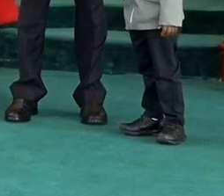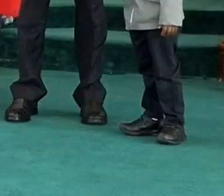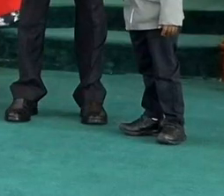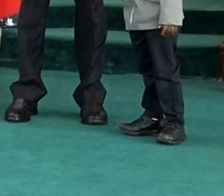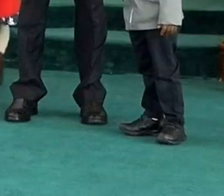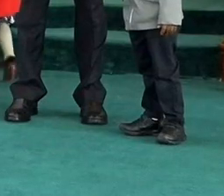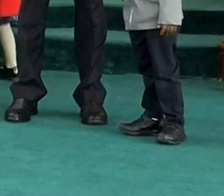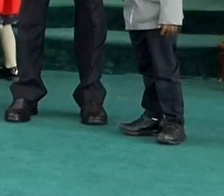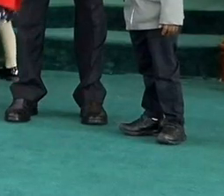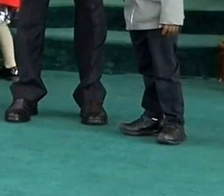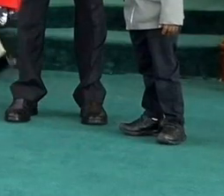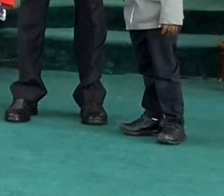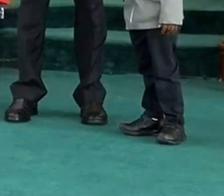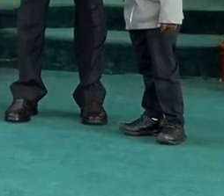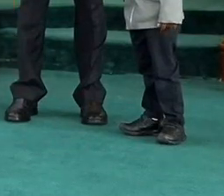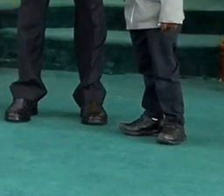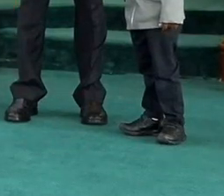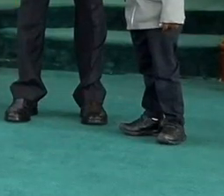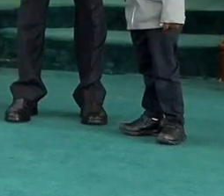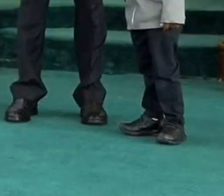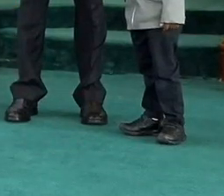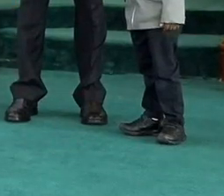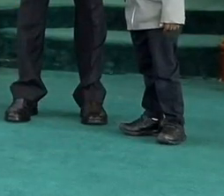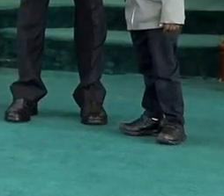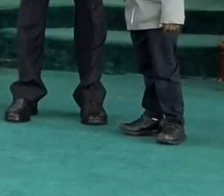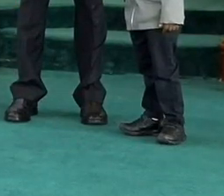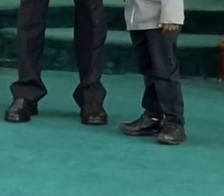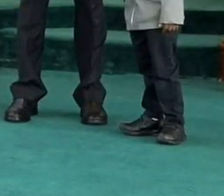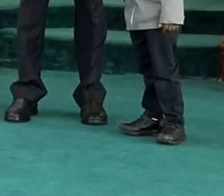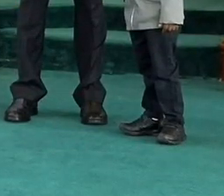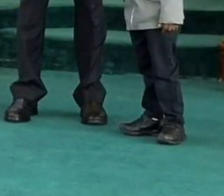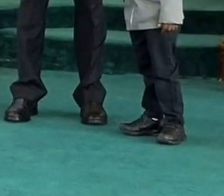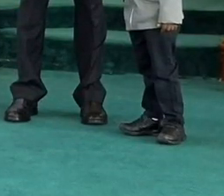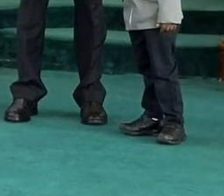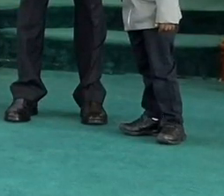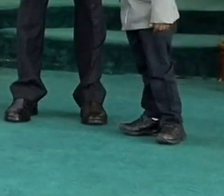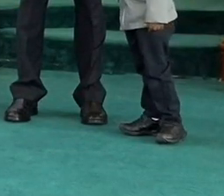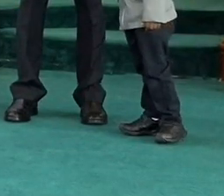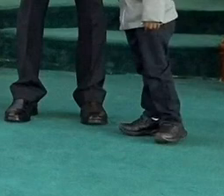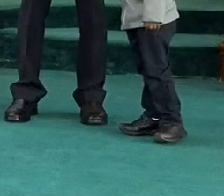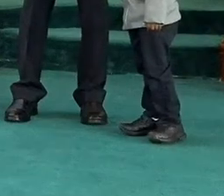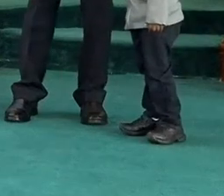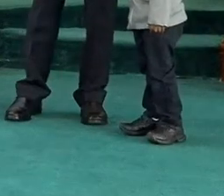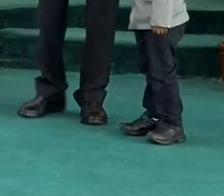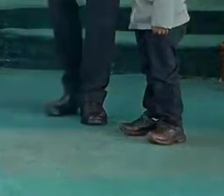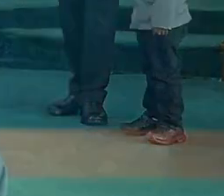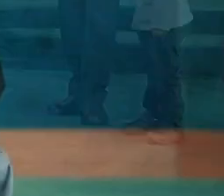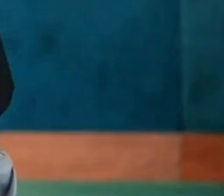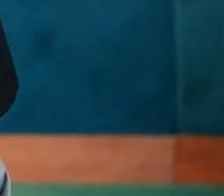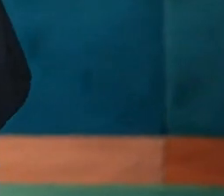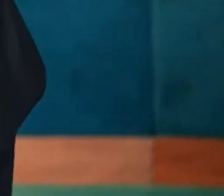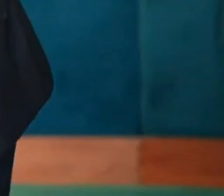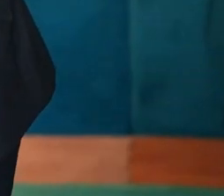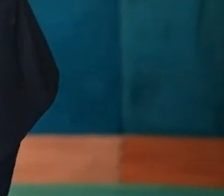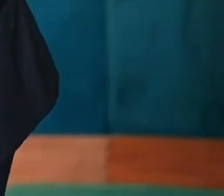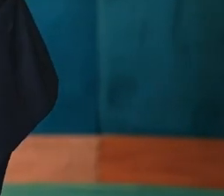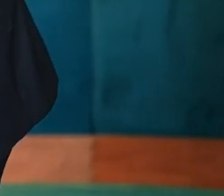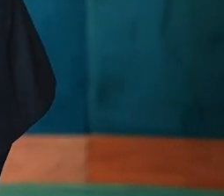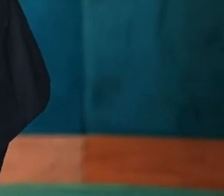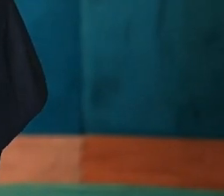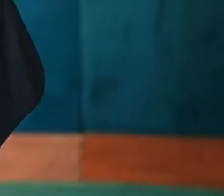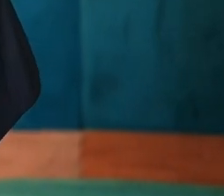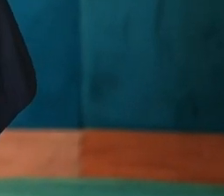Okay. Thank you, Lord, for the story. In Jesus' name, amen. Thank you.